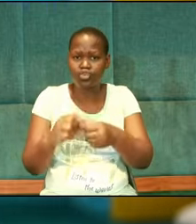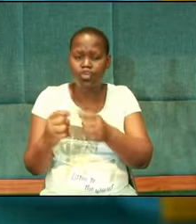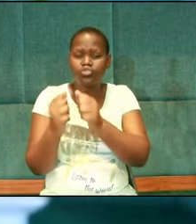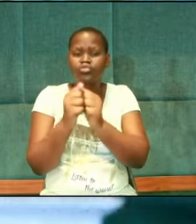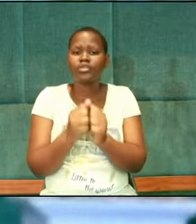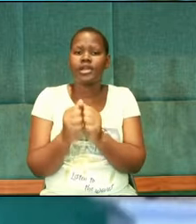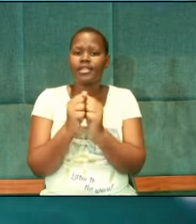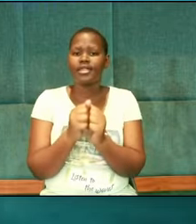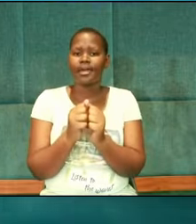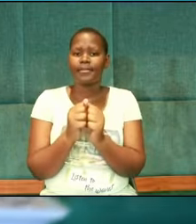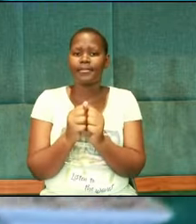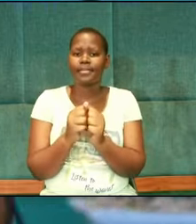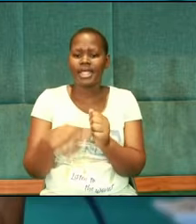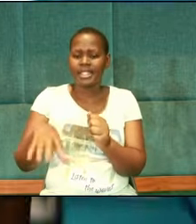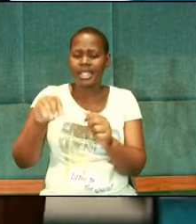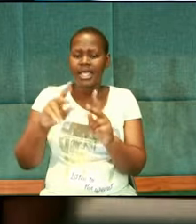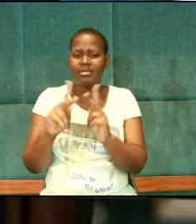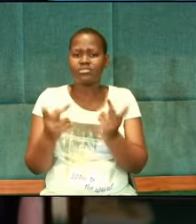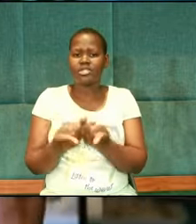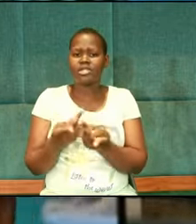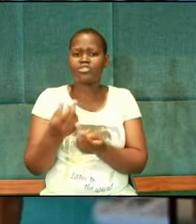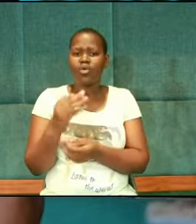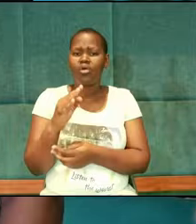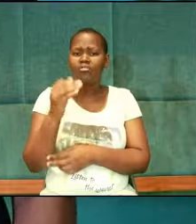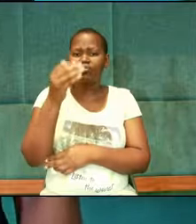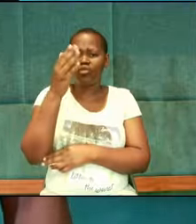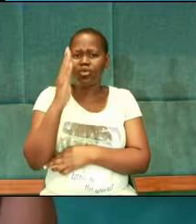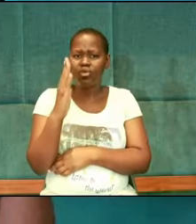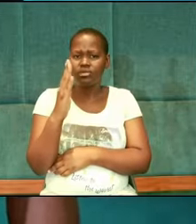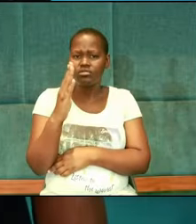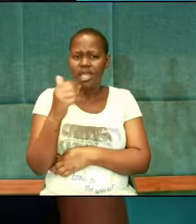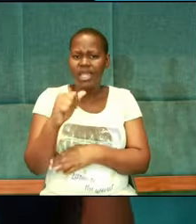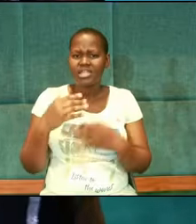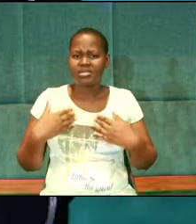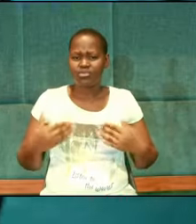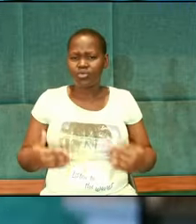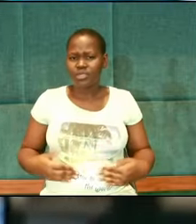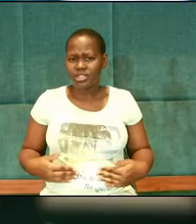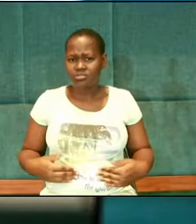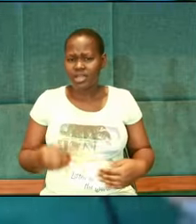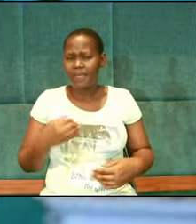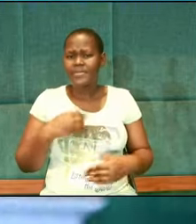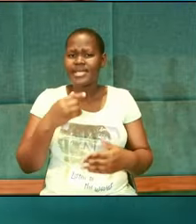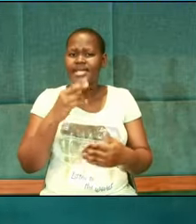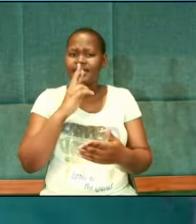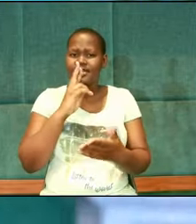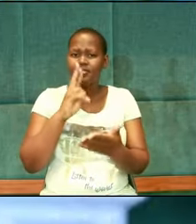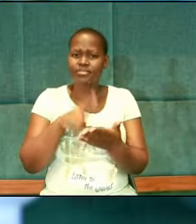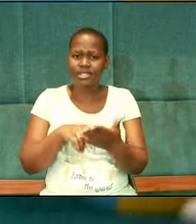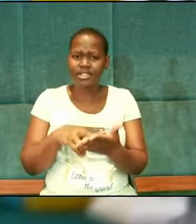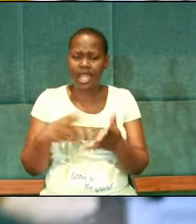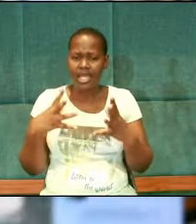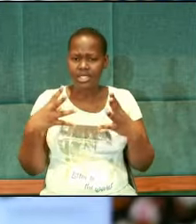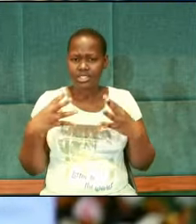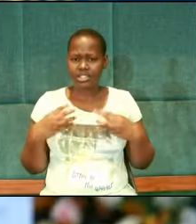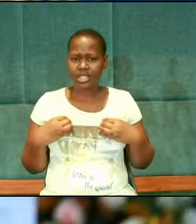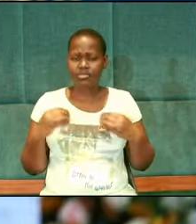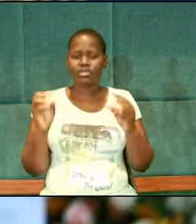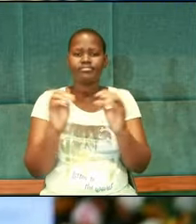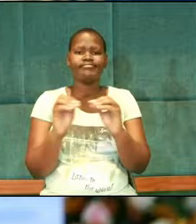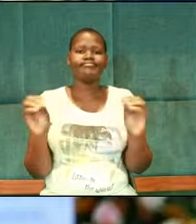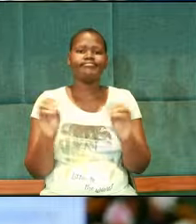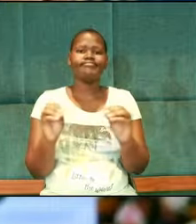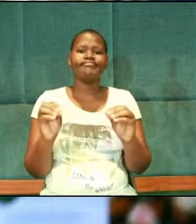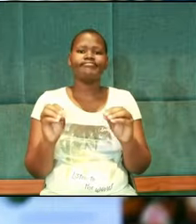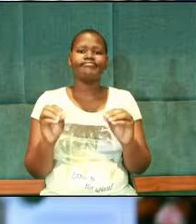We have taken the place of God. And everybody in this country is just walking around. I repeat, it is unacceptable to sit on a